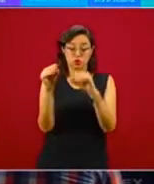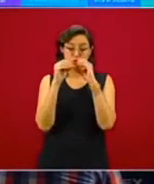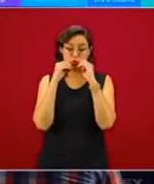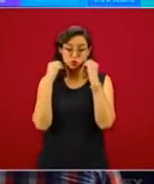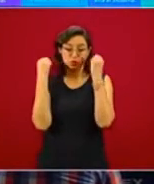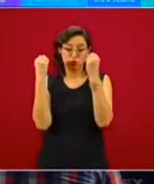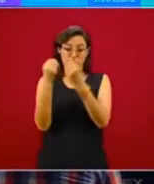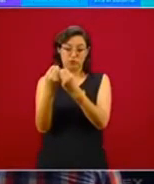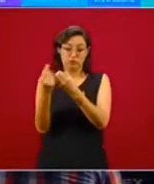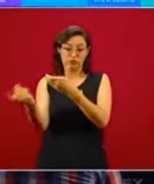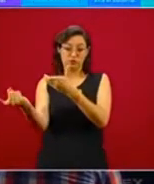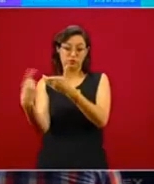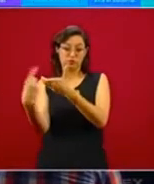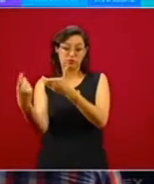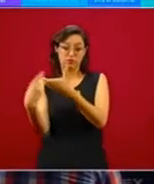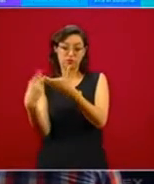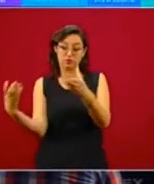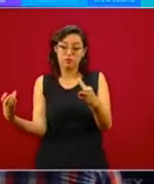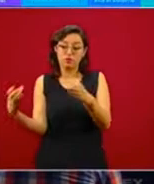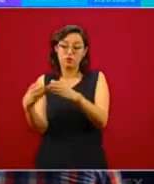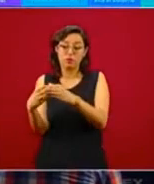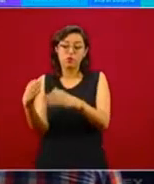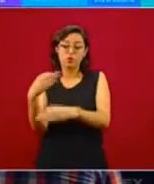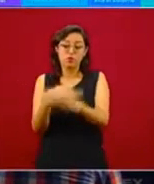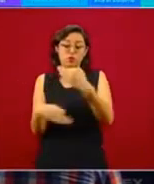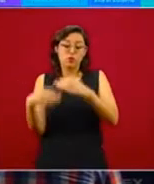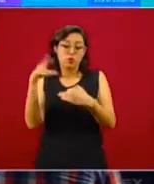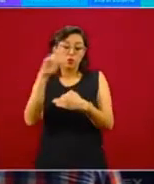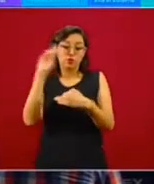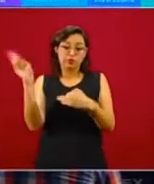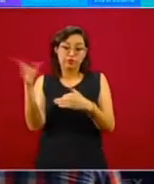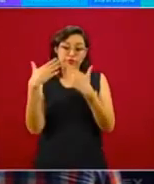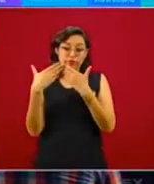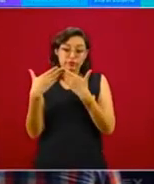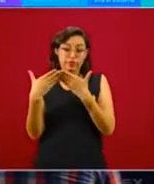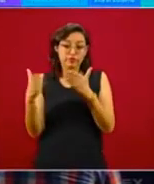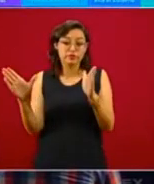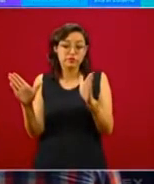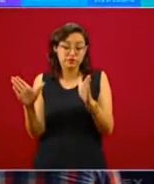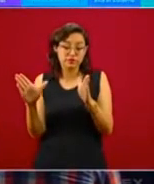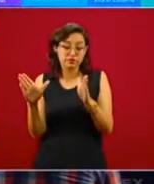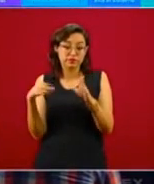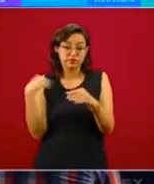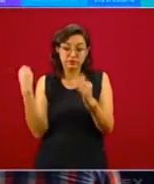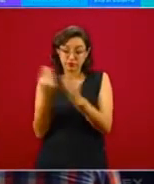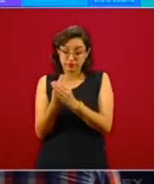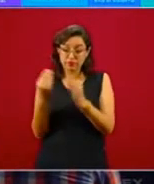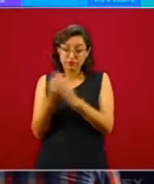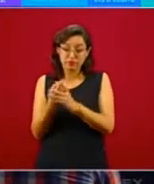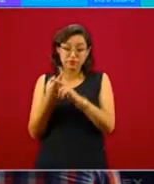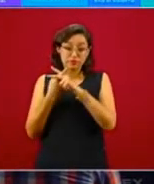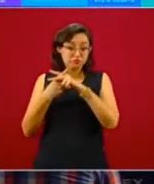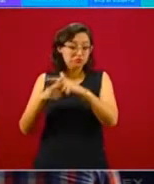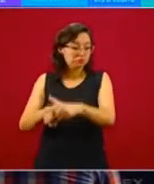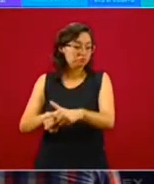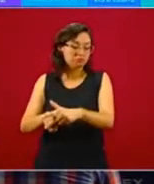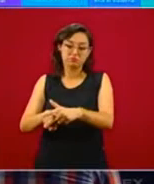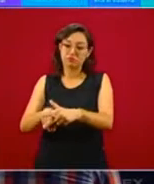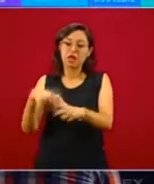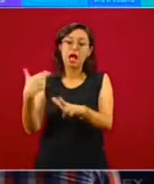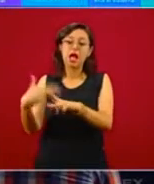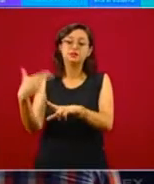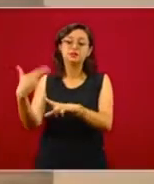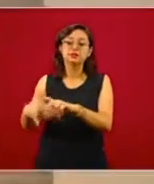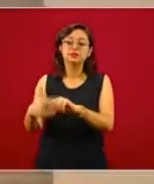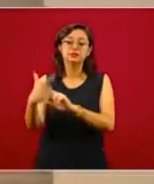ANUYES. It is the organization that would be collecting the public universities all together of not getting started with